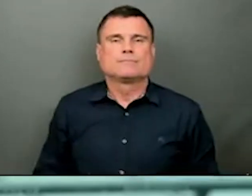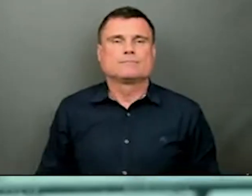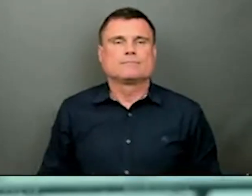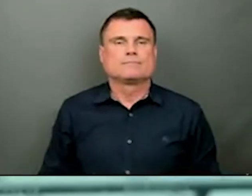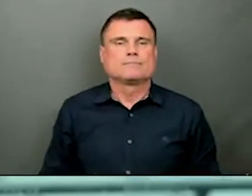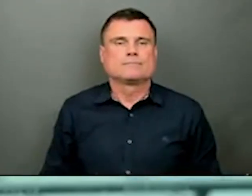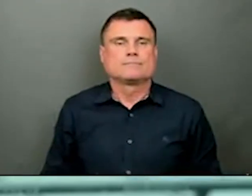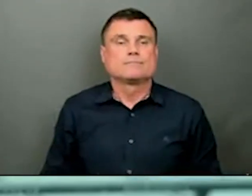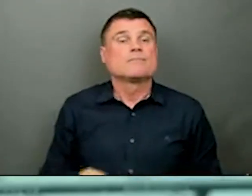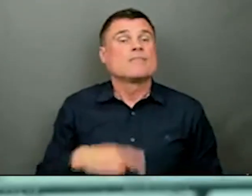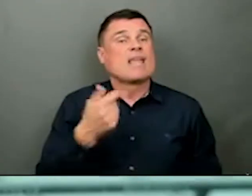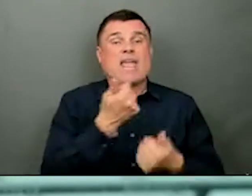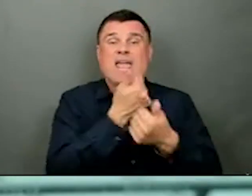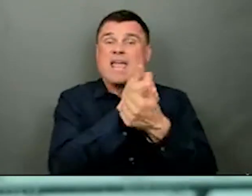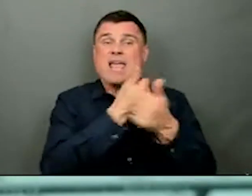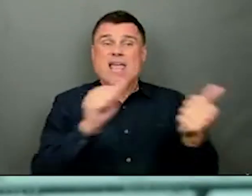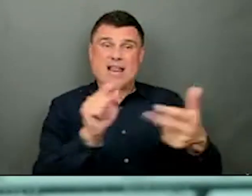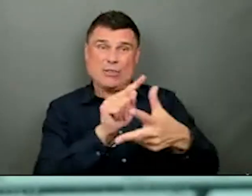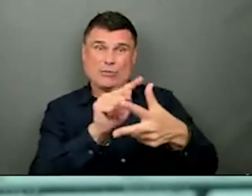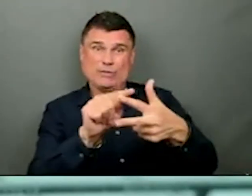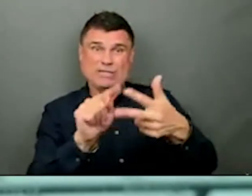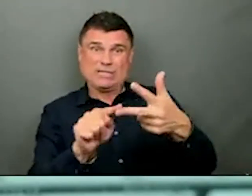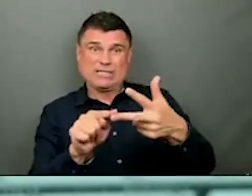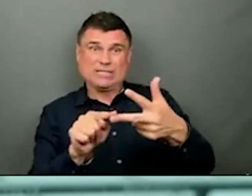vaccine when they're available as well.